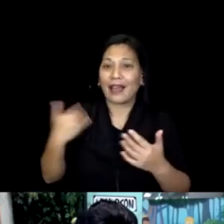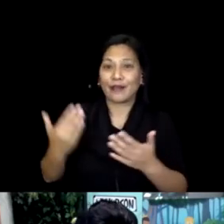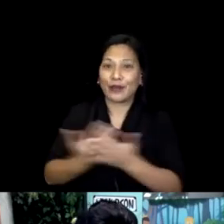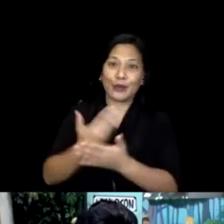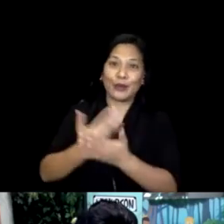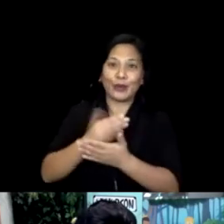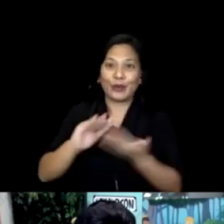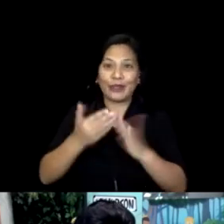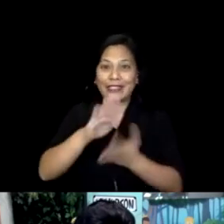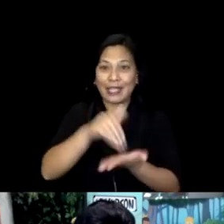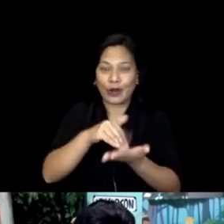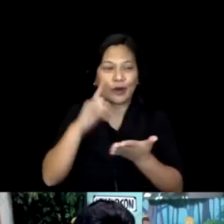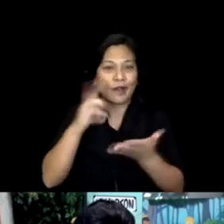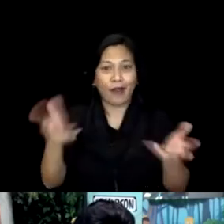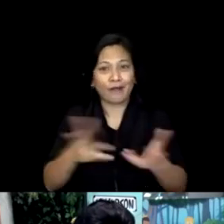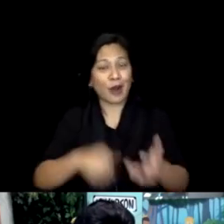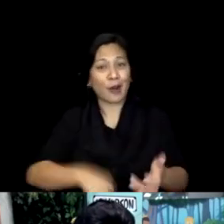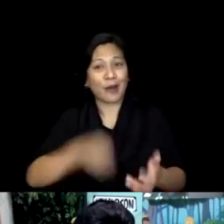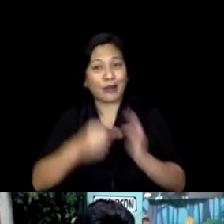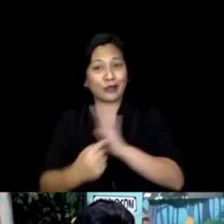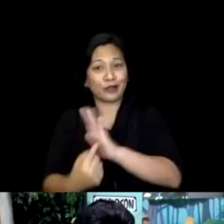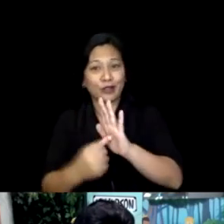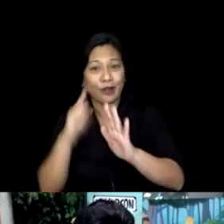proud of to share with his community.